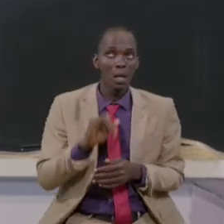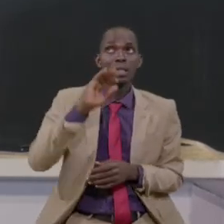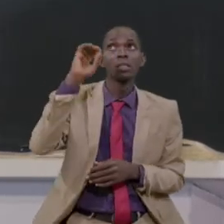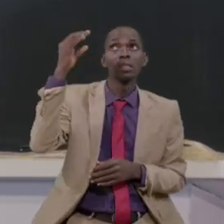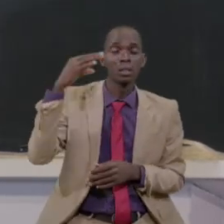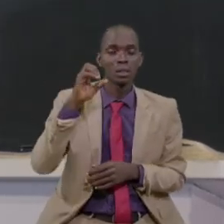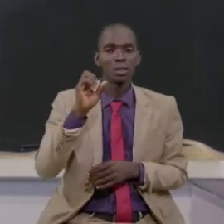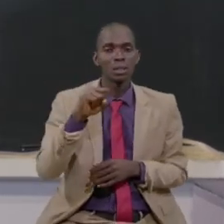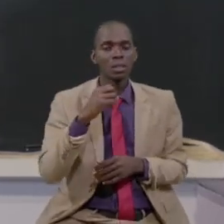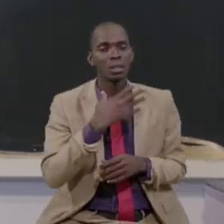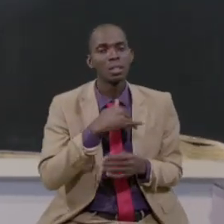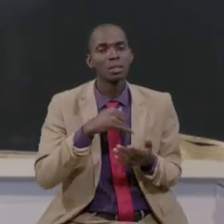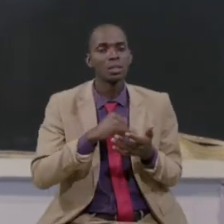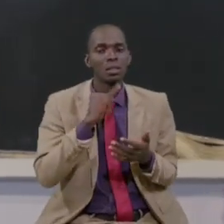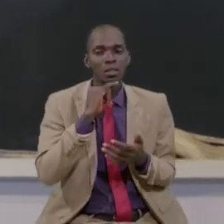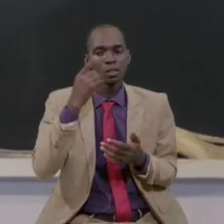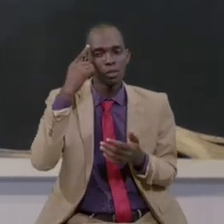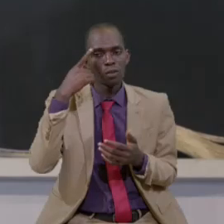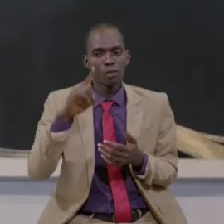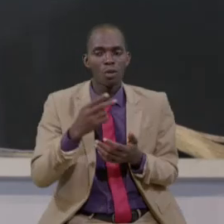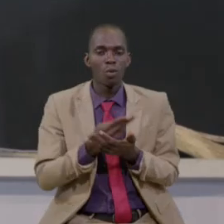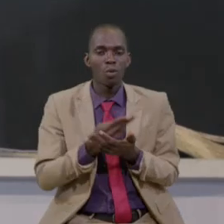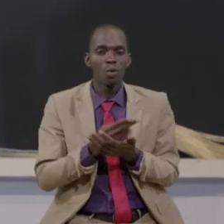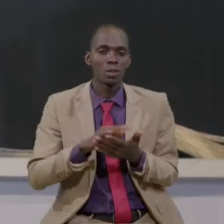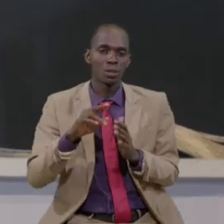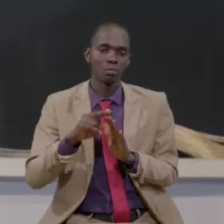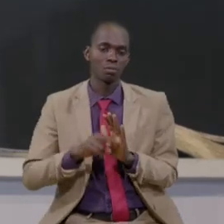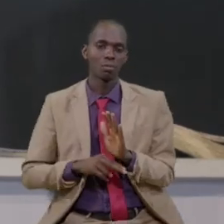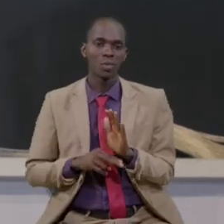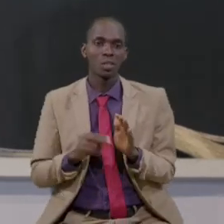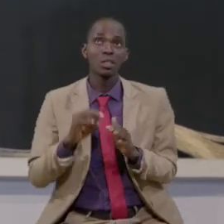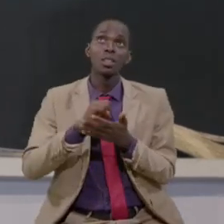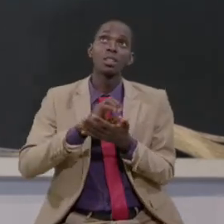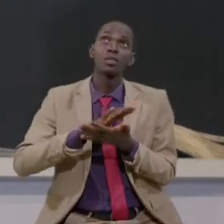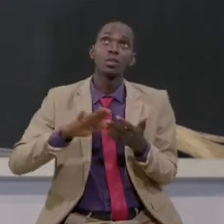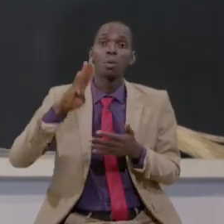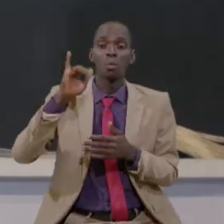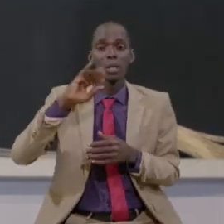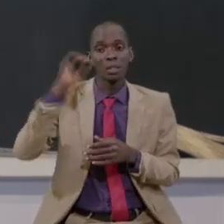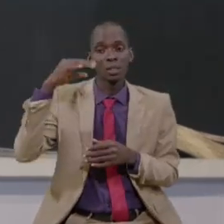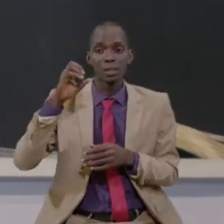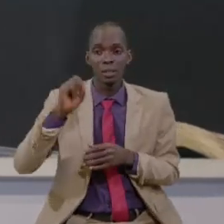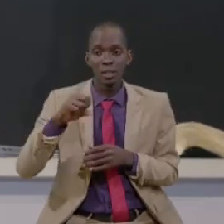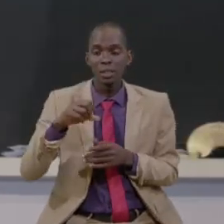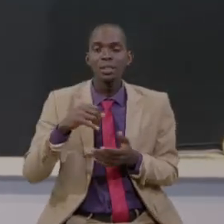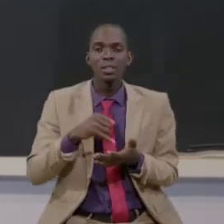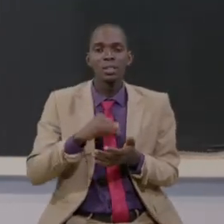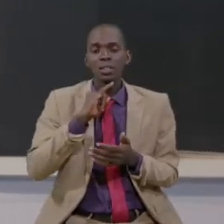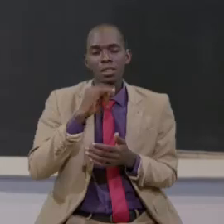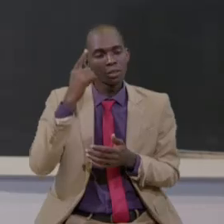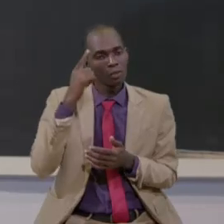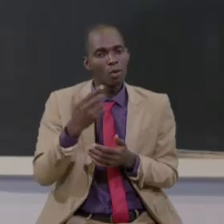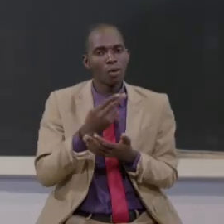godliness. Sanctification by grace, yet, is for godliness. And when God